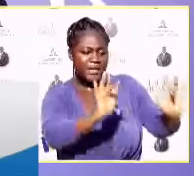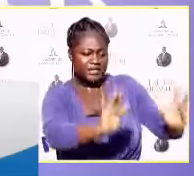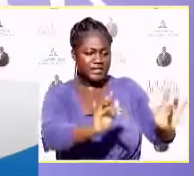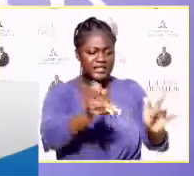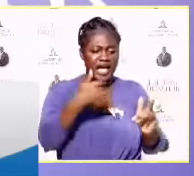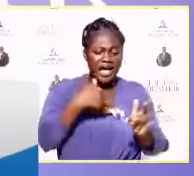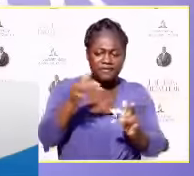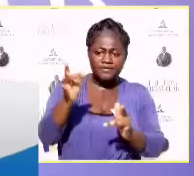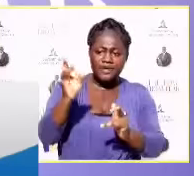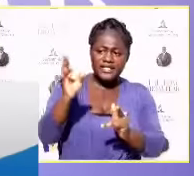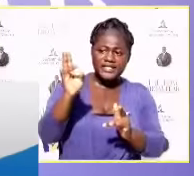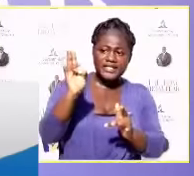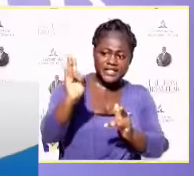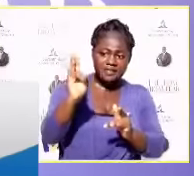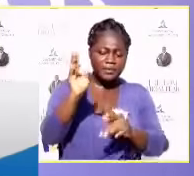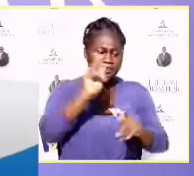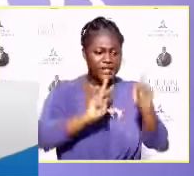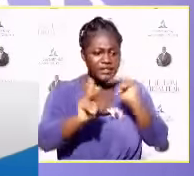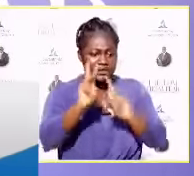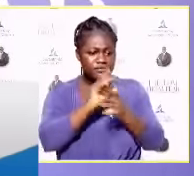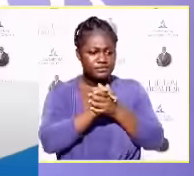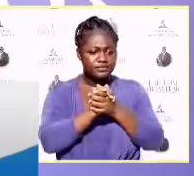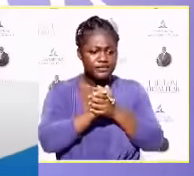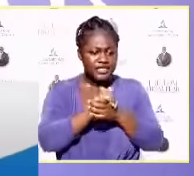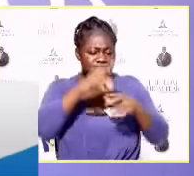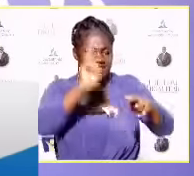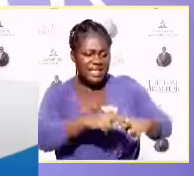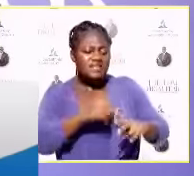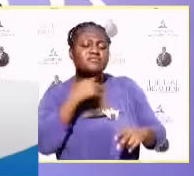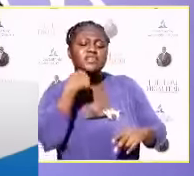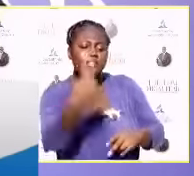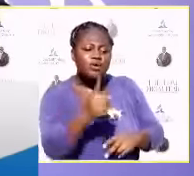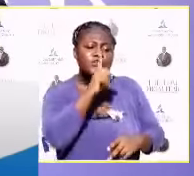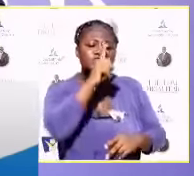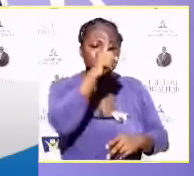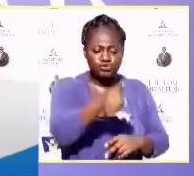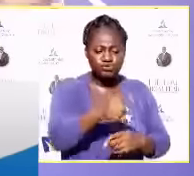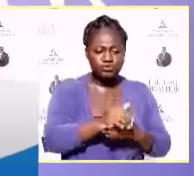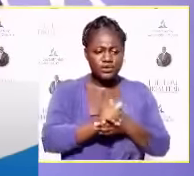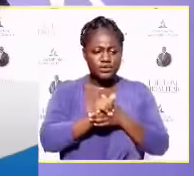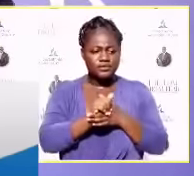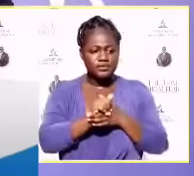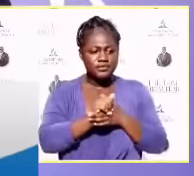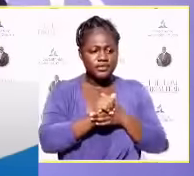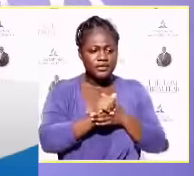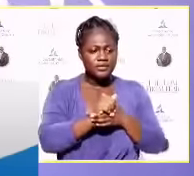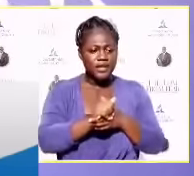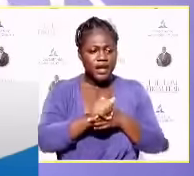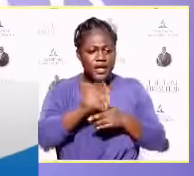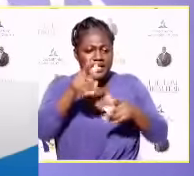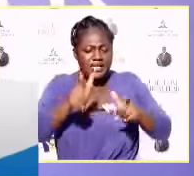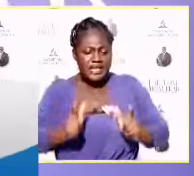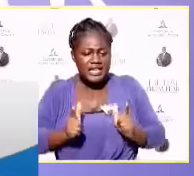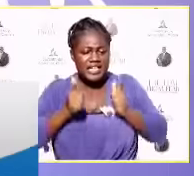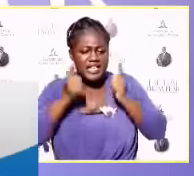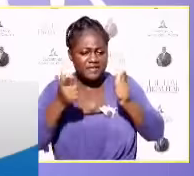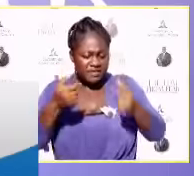a preacher of righteousness, bringing in the flood upon the world of the ungodly. So